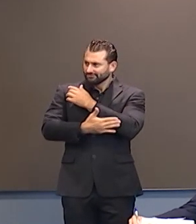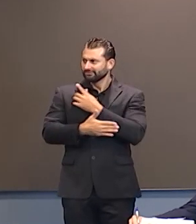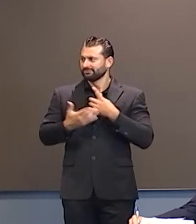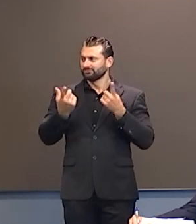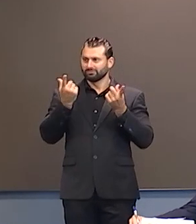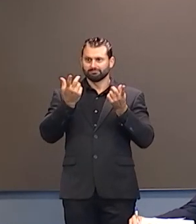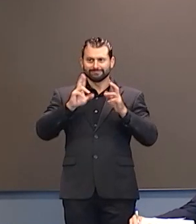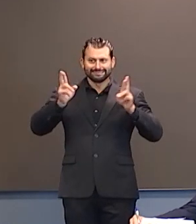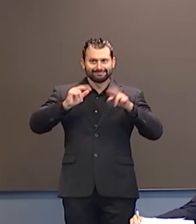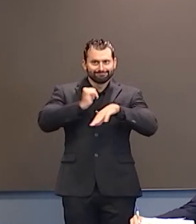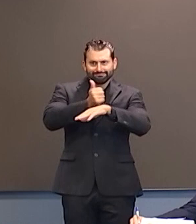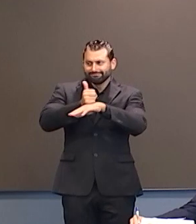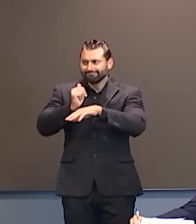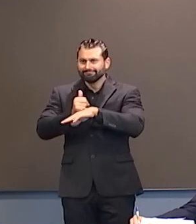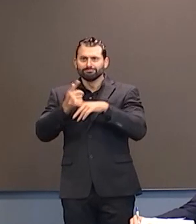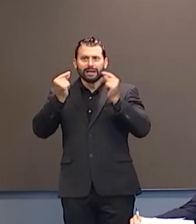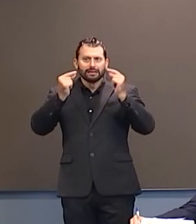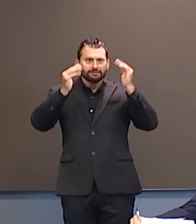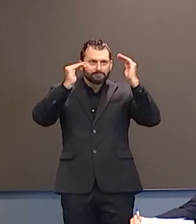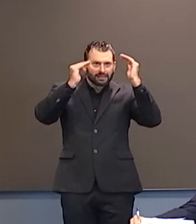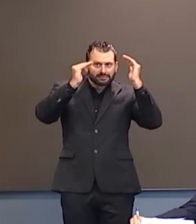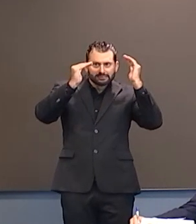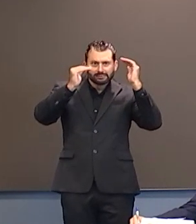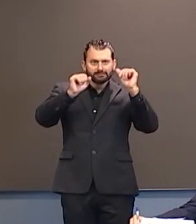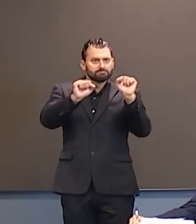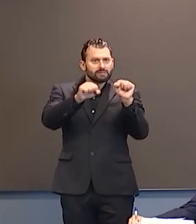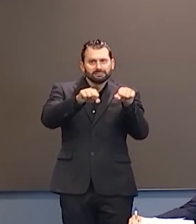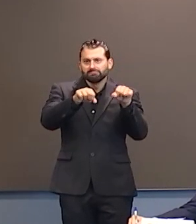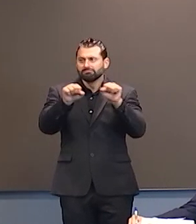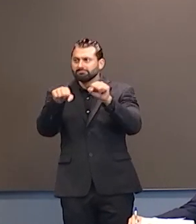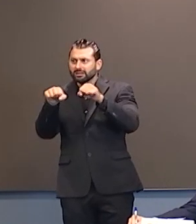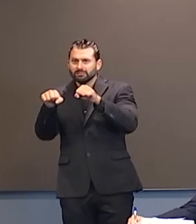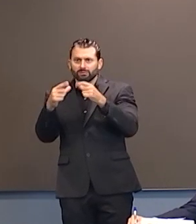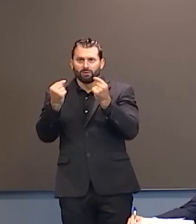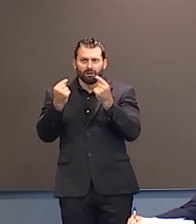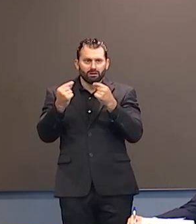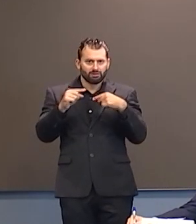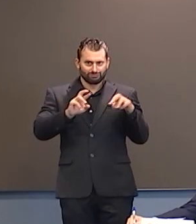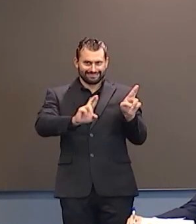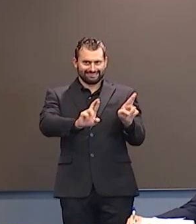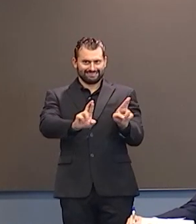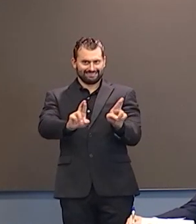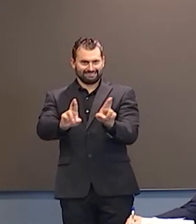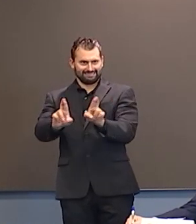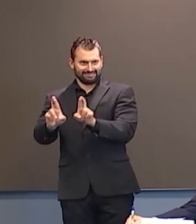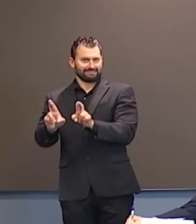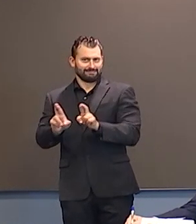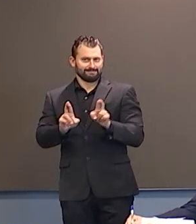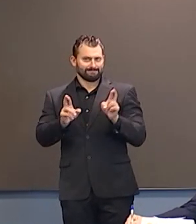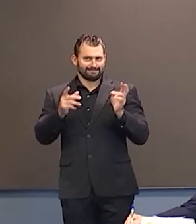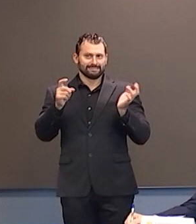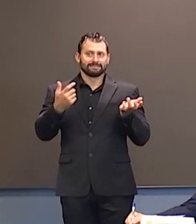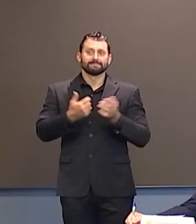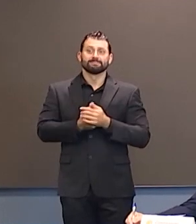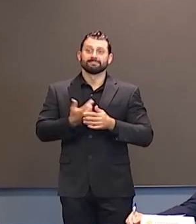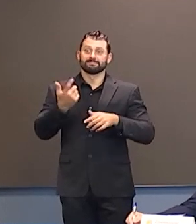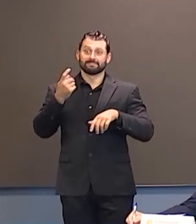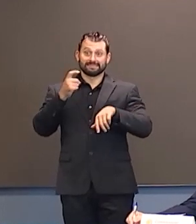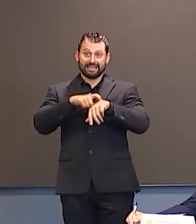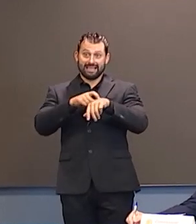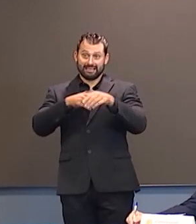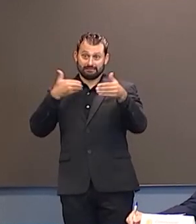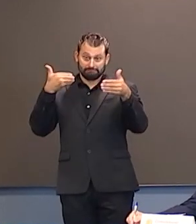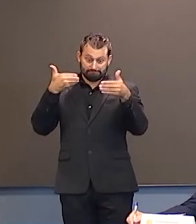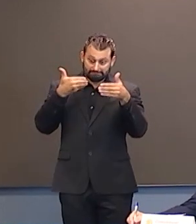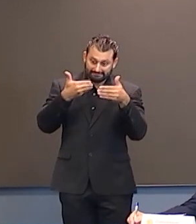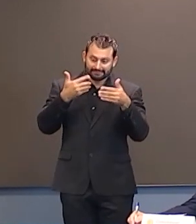But as you know, once we see that what the path is, time is of the essence. And so again, I'd ask you for